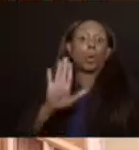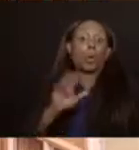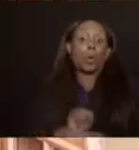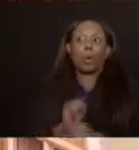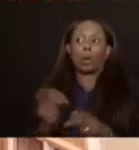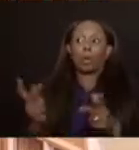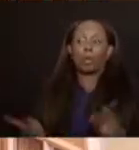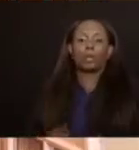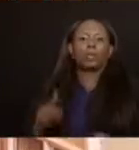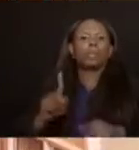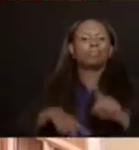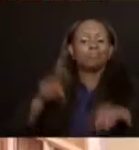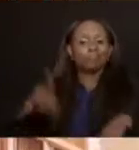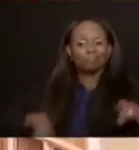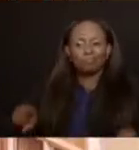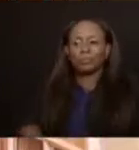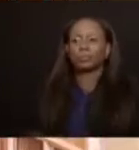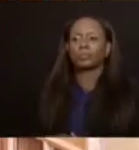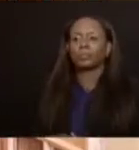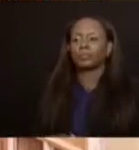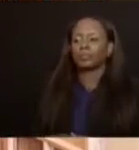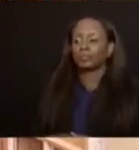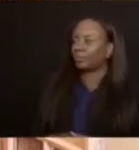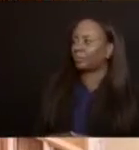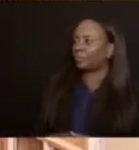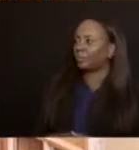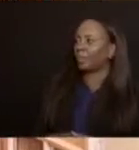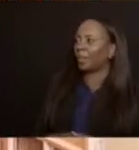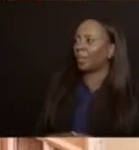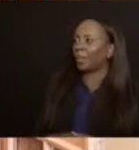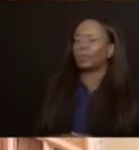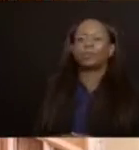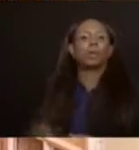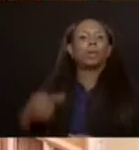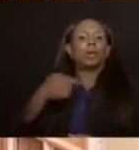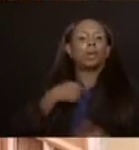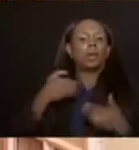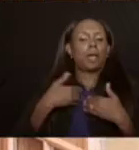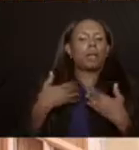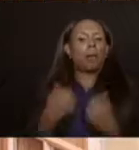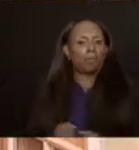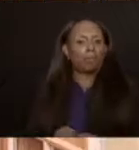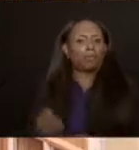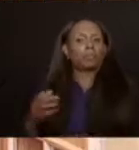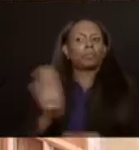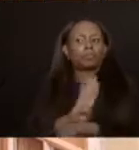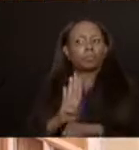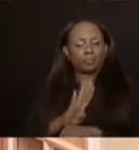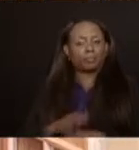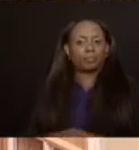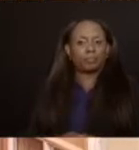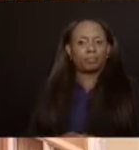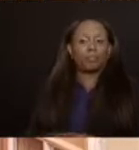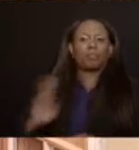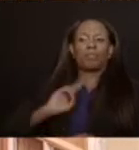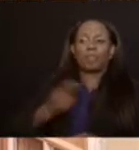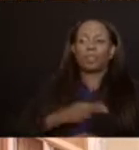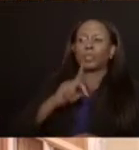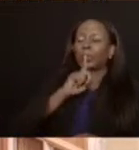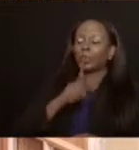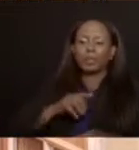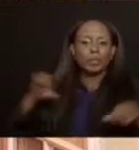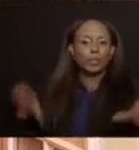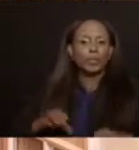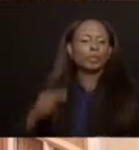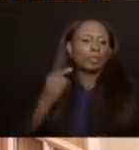to place to place. And that's why I said, look, I have confidence in my country. I really do, for us to get it the right way